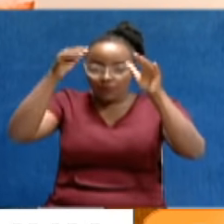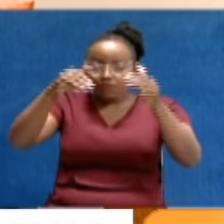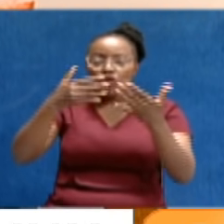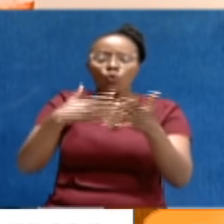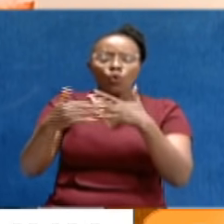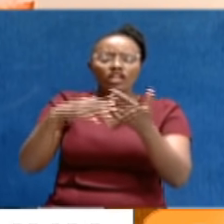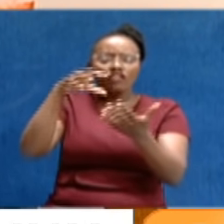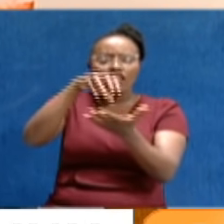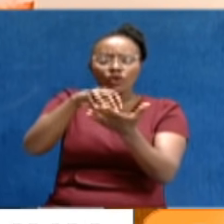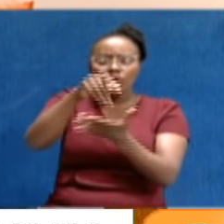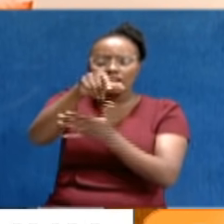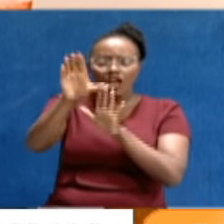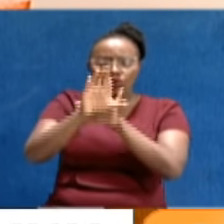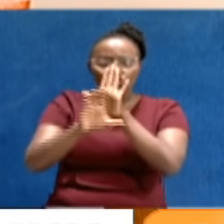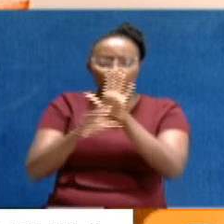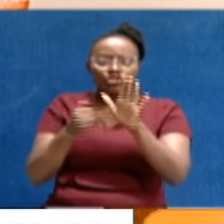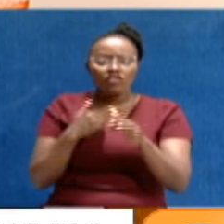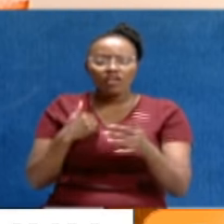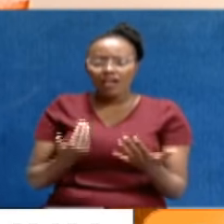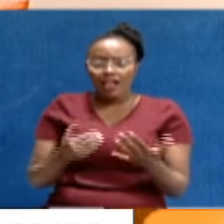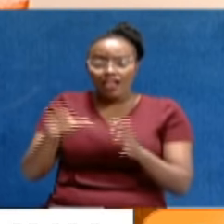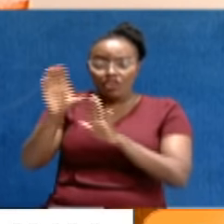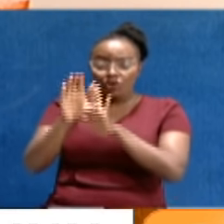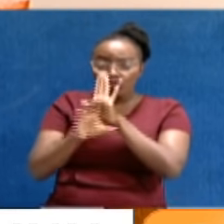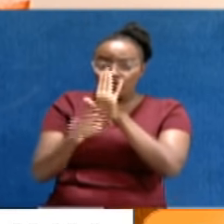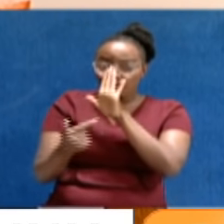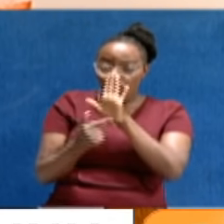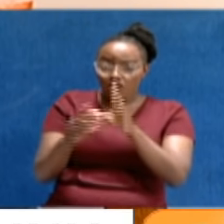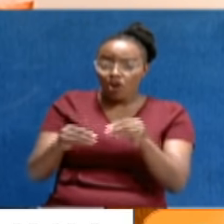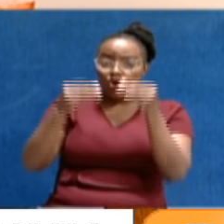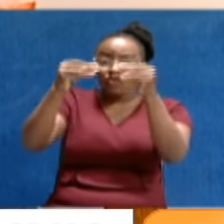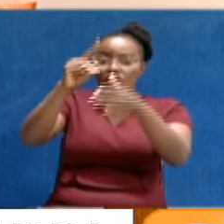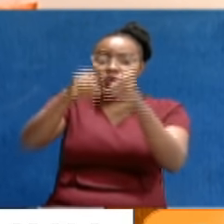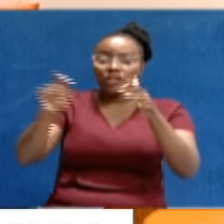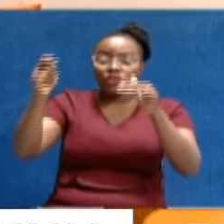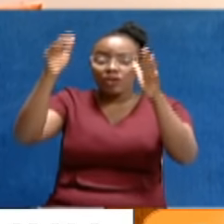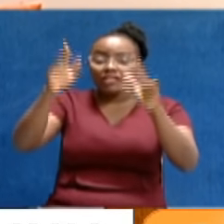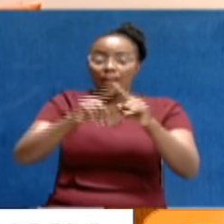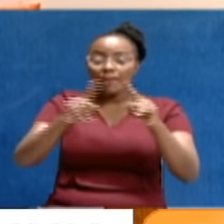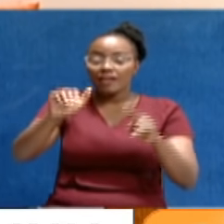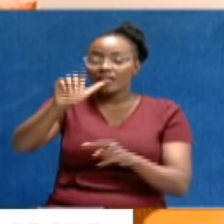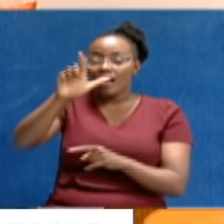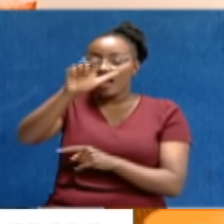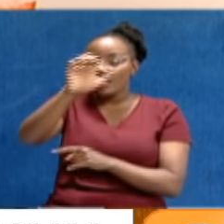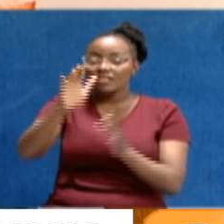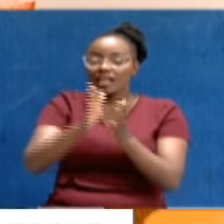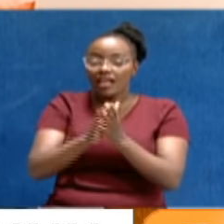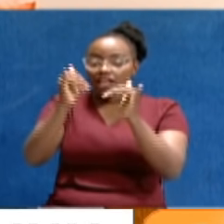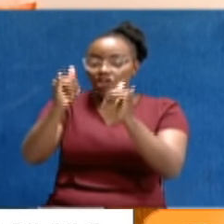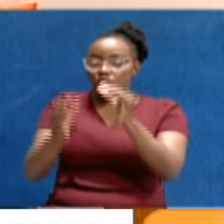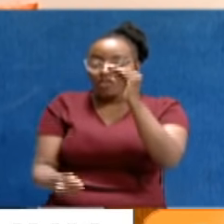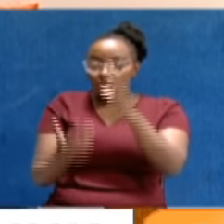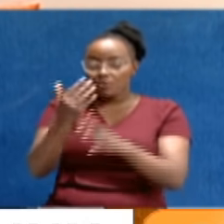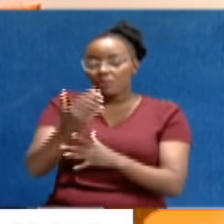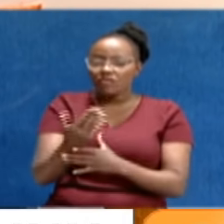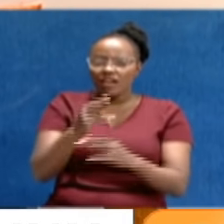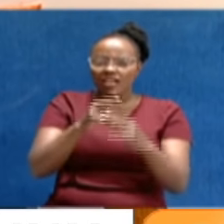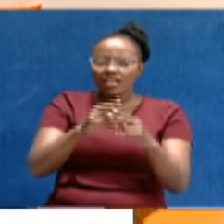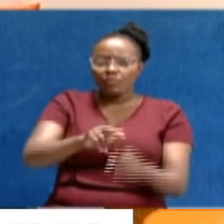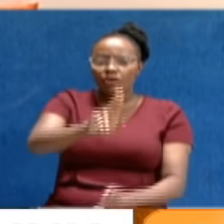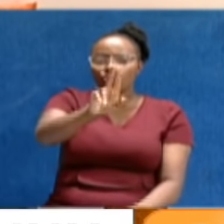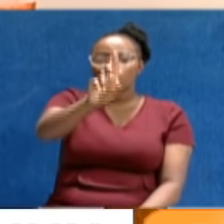the content of the constitution. What is this constitution offering Kenyans? But Alice and her newly found party